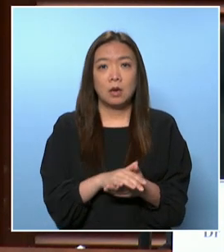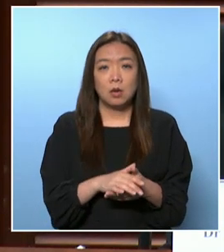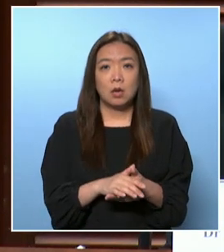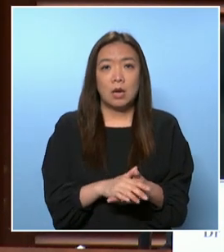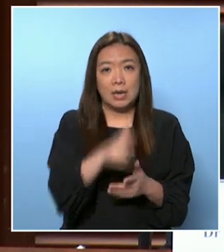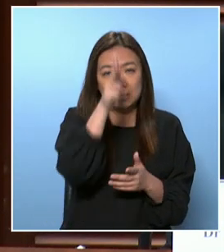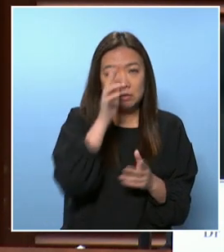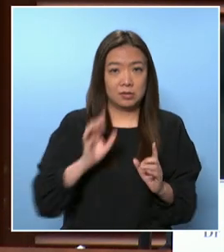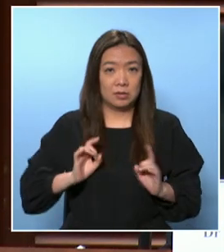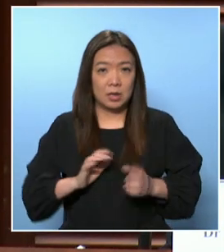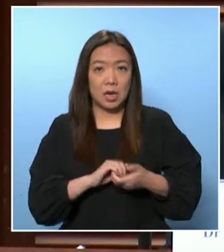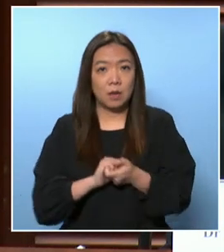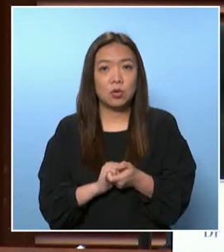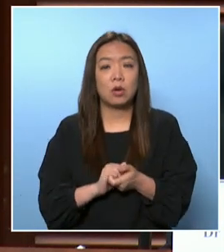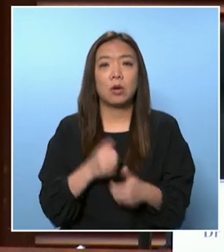But I believe that